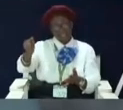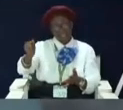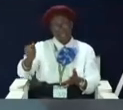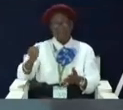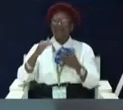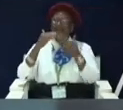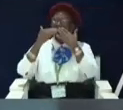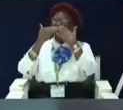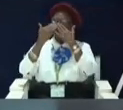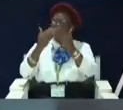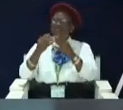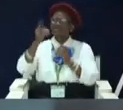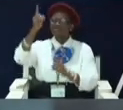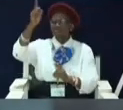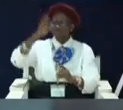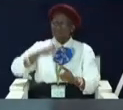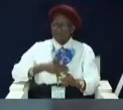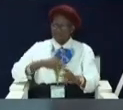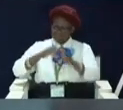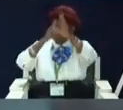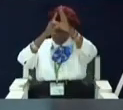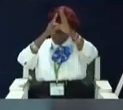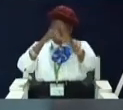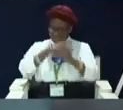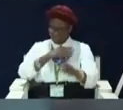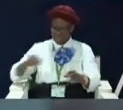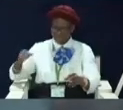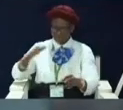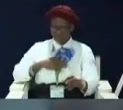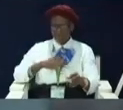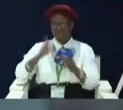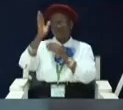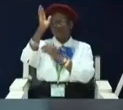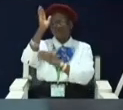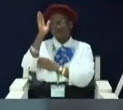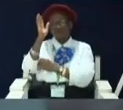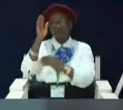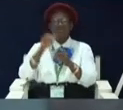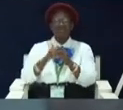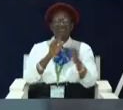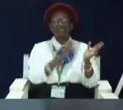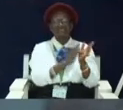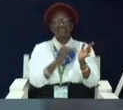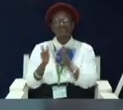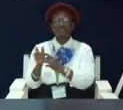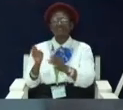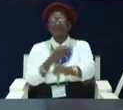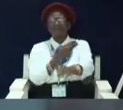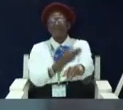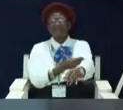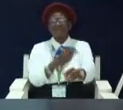Thank you, my Father and my God. In Jesus' mighty name, we have